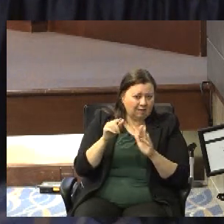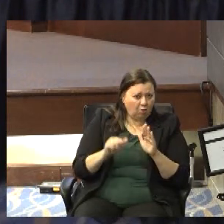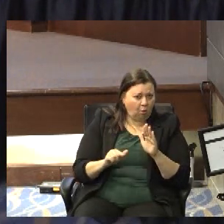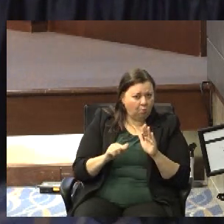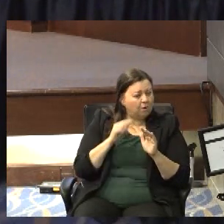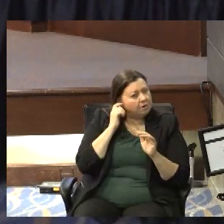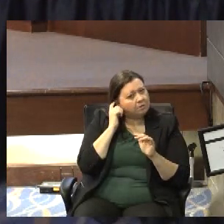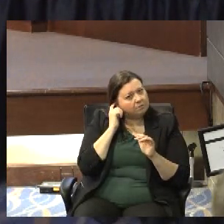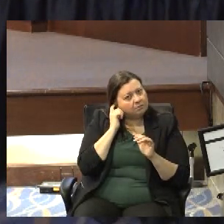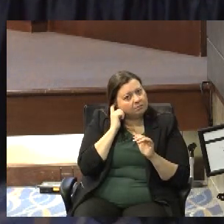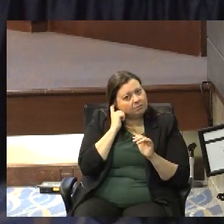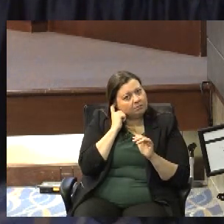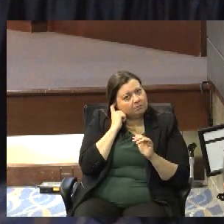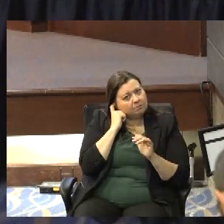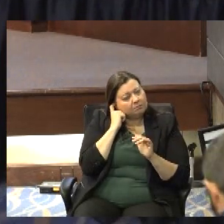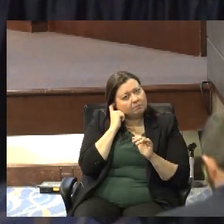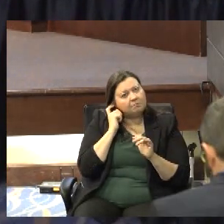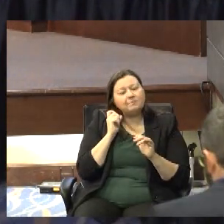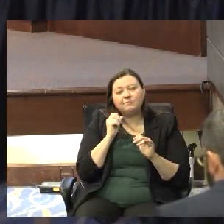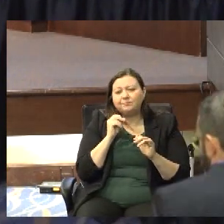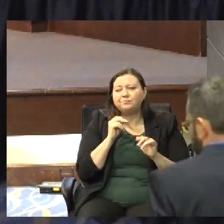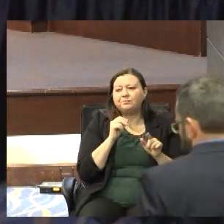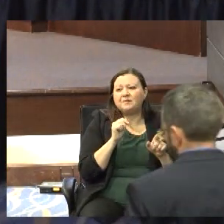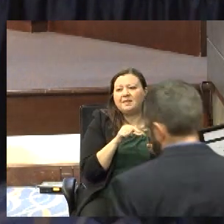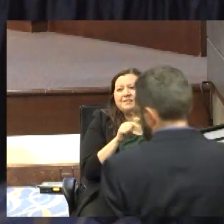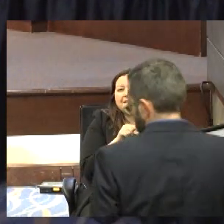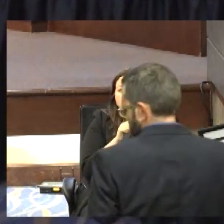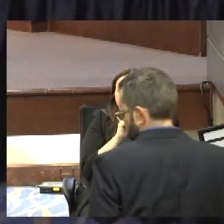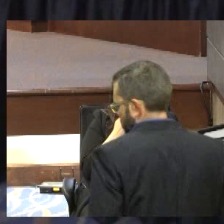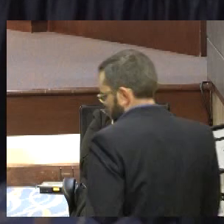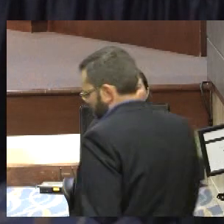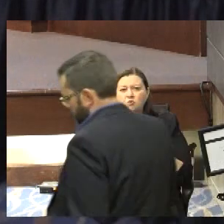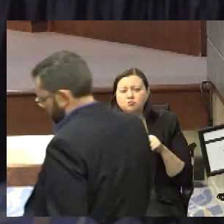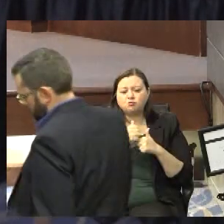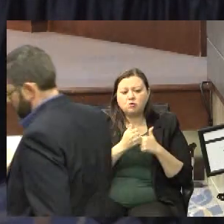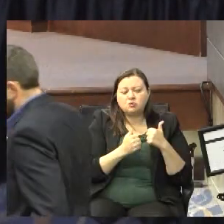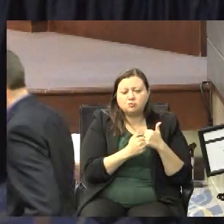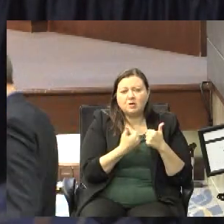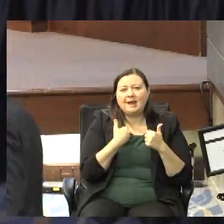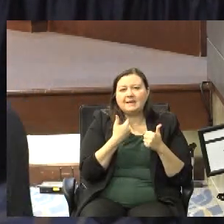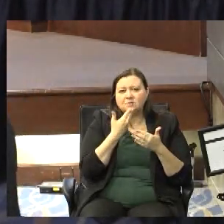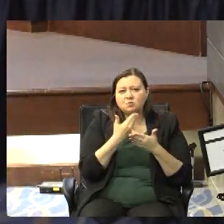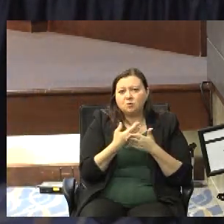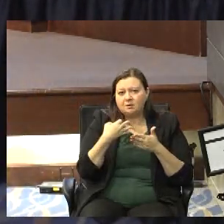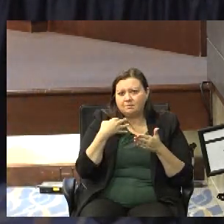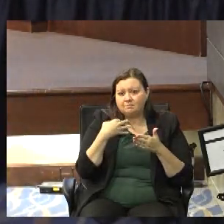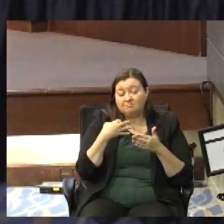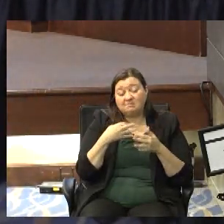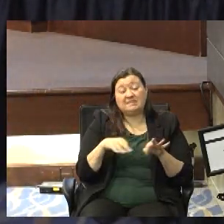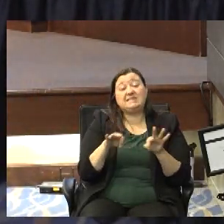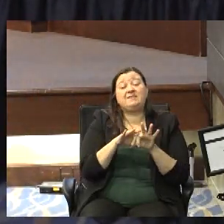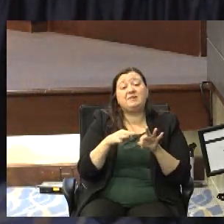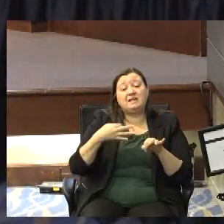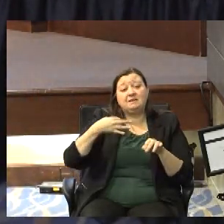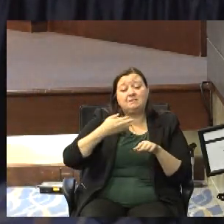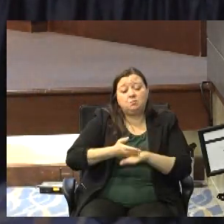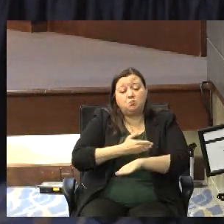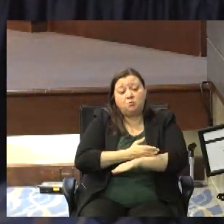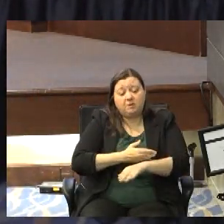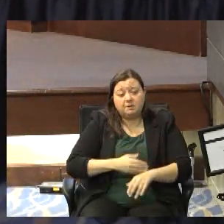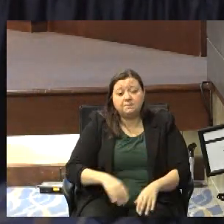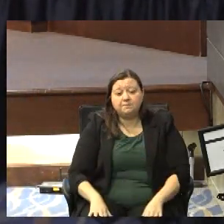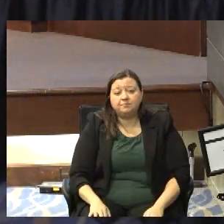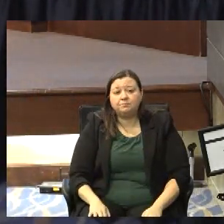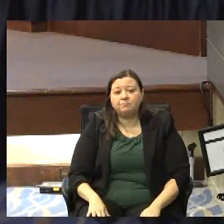taxing jurisdictions. So it is a, this is a deal structure that has some net benefit improvement over some of the models that are out there in the state.